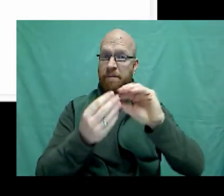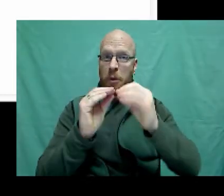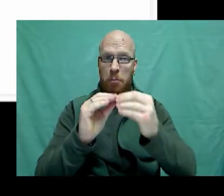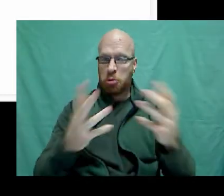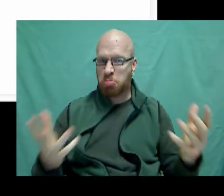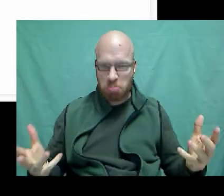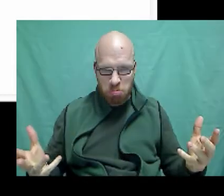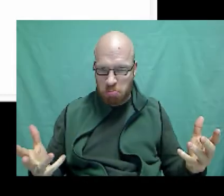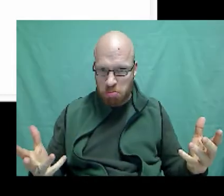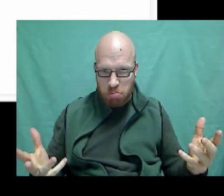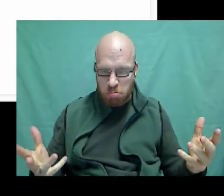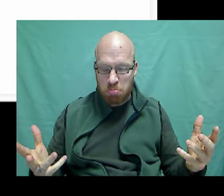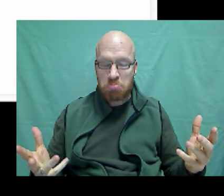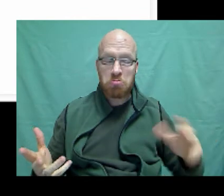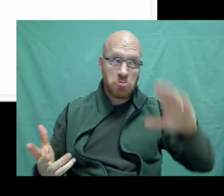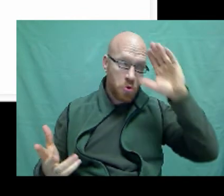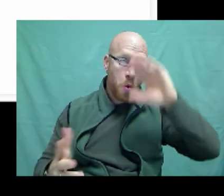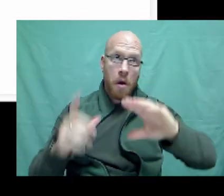some positive number,